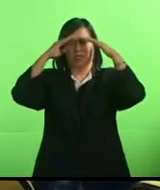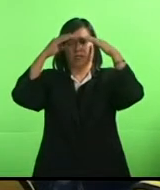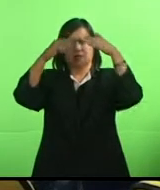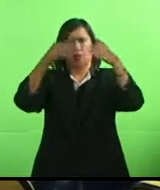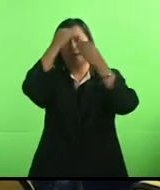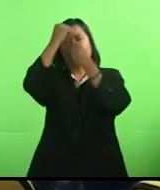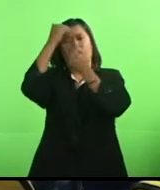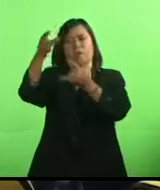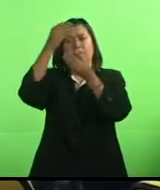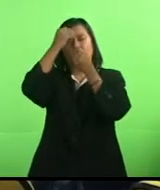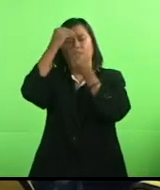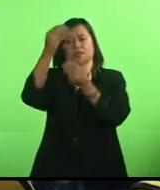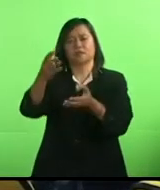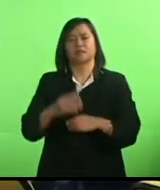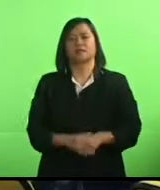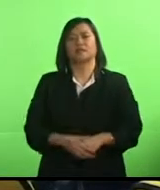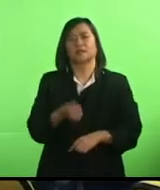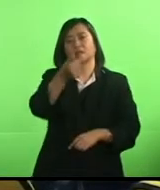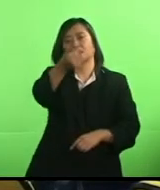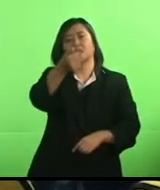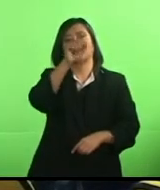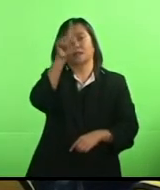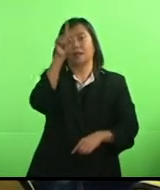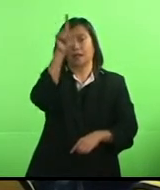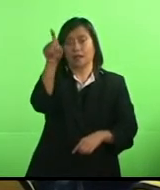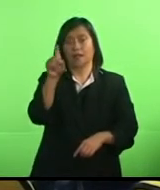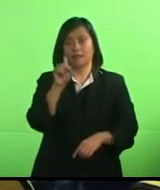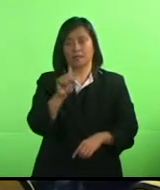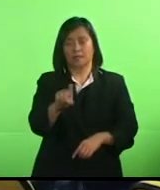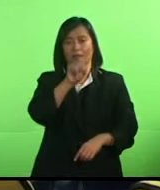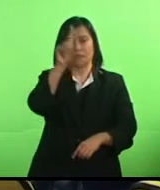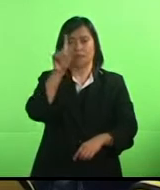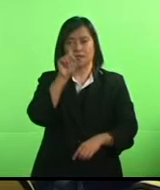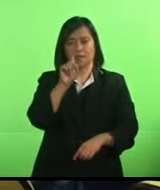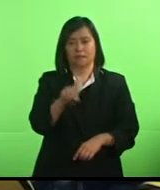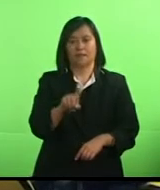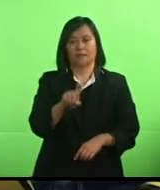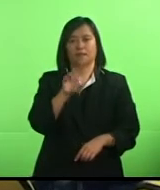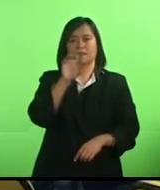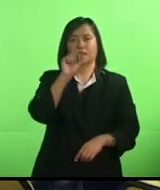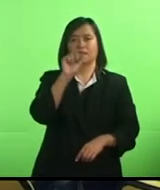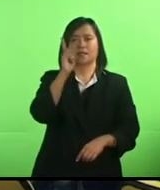of the information, you would be asking for the scope.